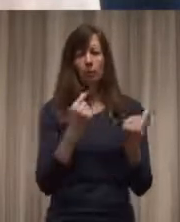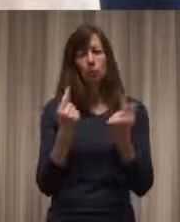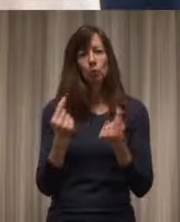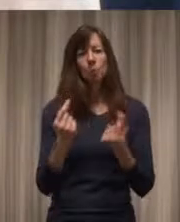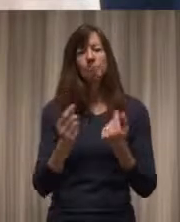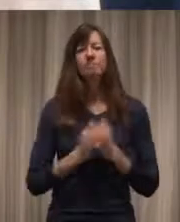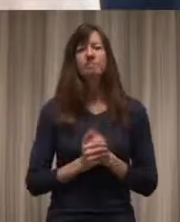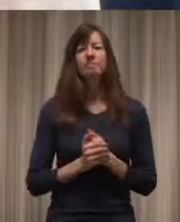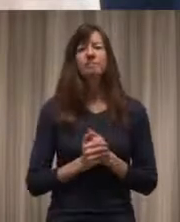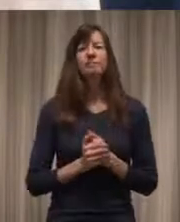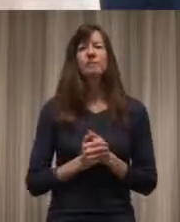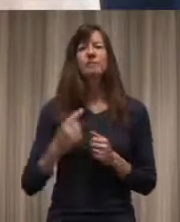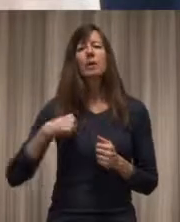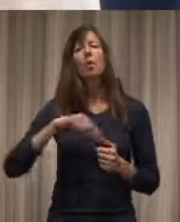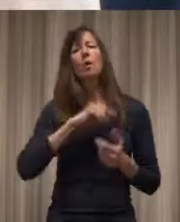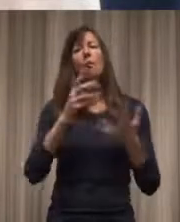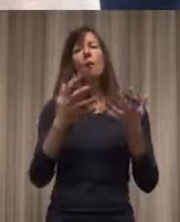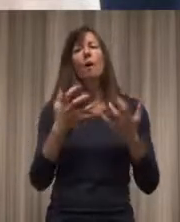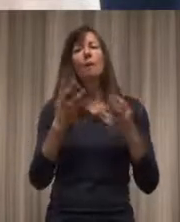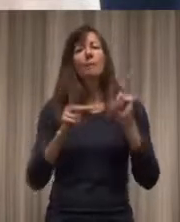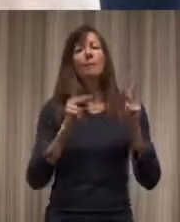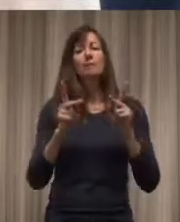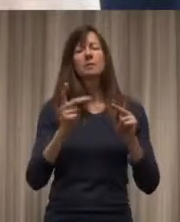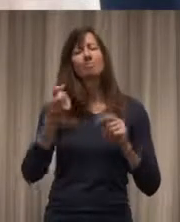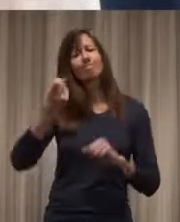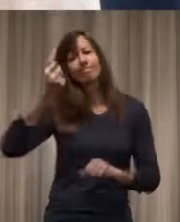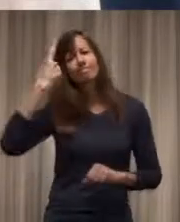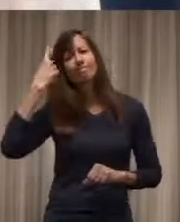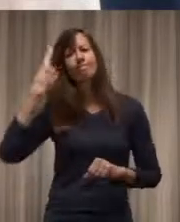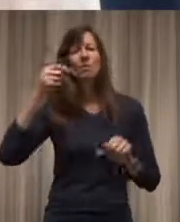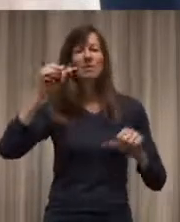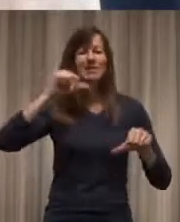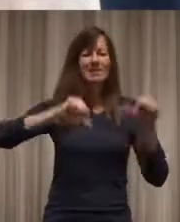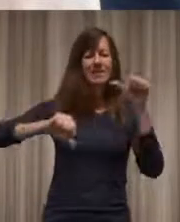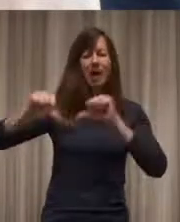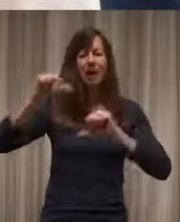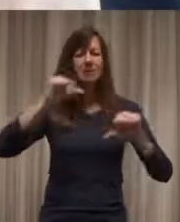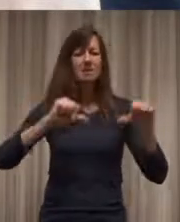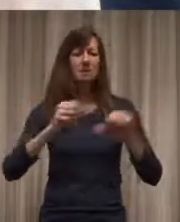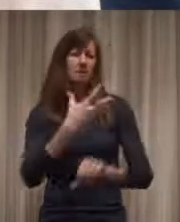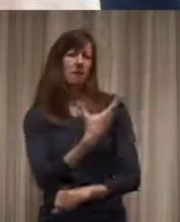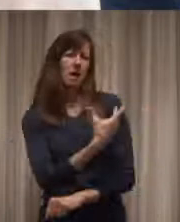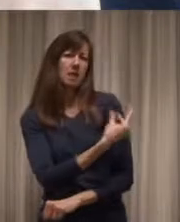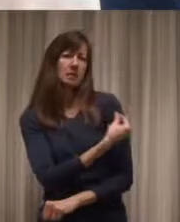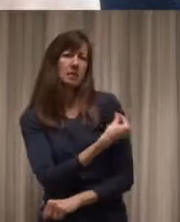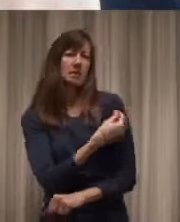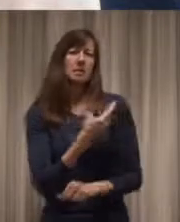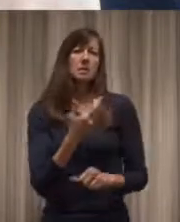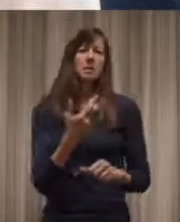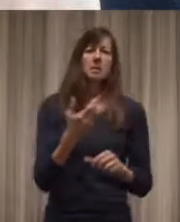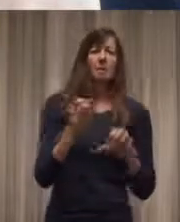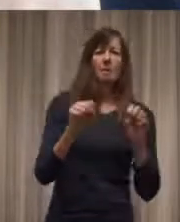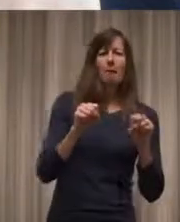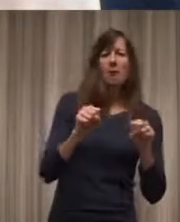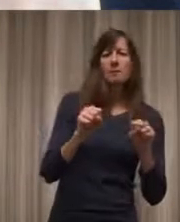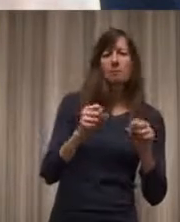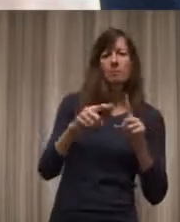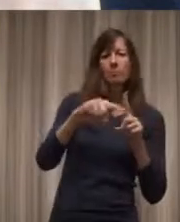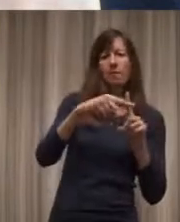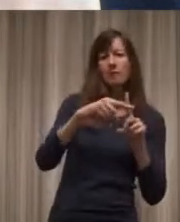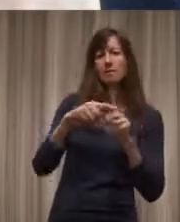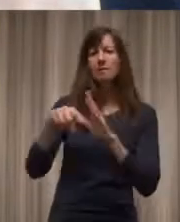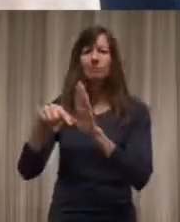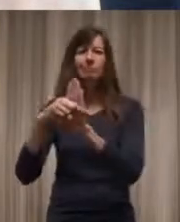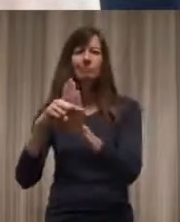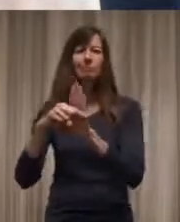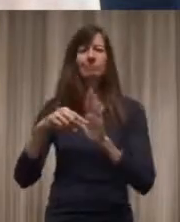the science behind the vaccine, what the benefits are, what the potential risks are, so that can be communicated to every member